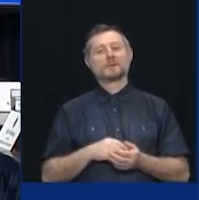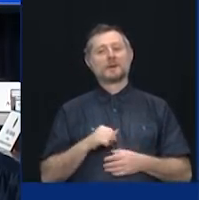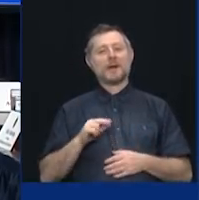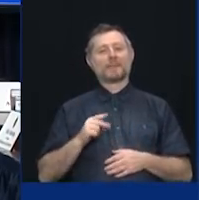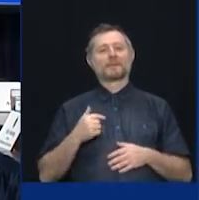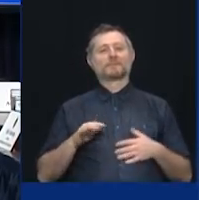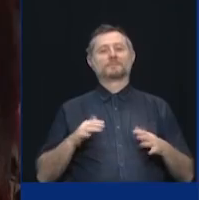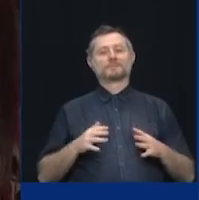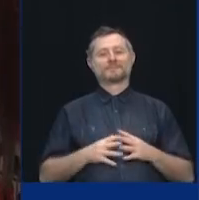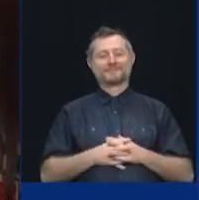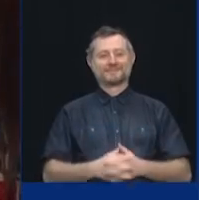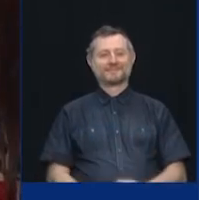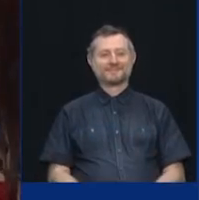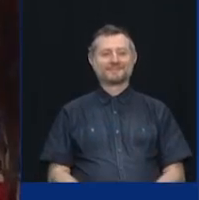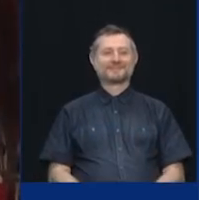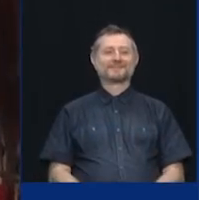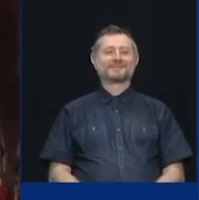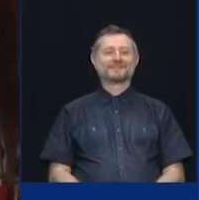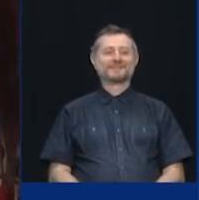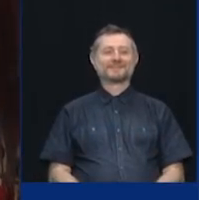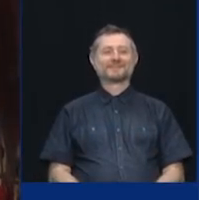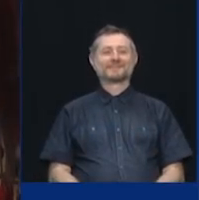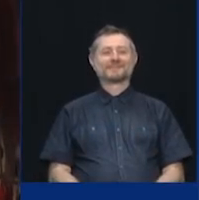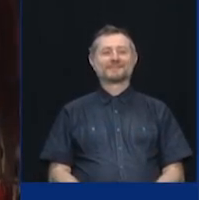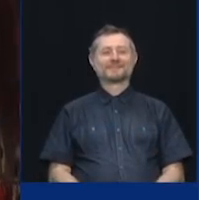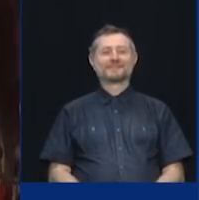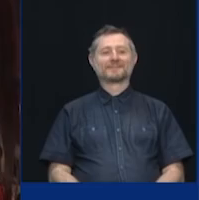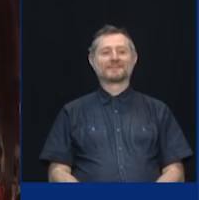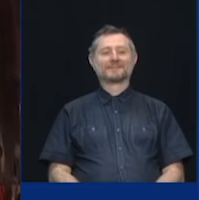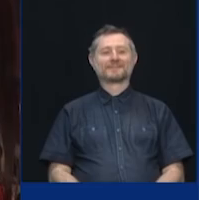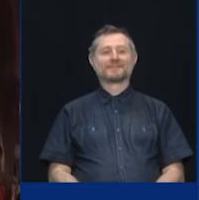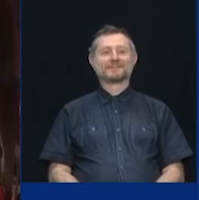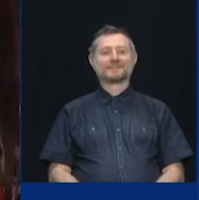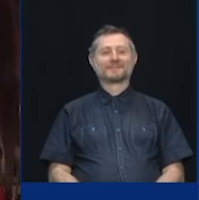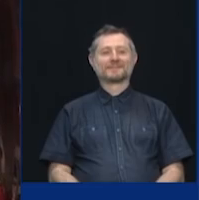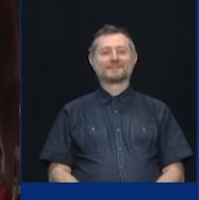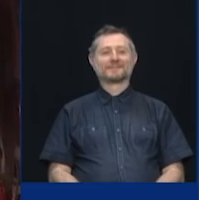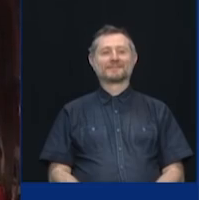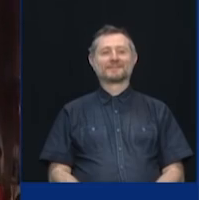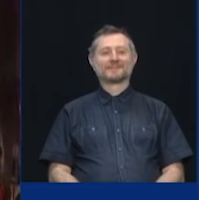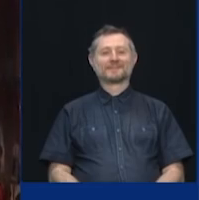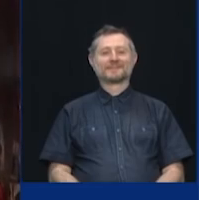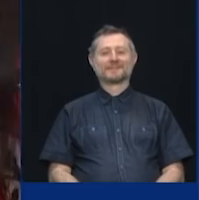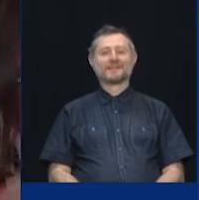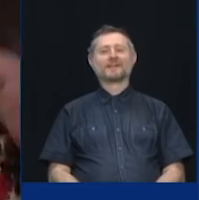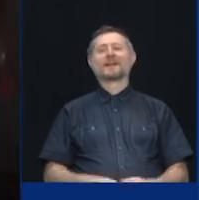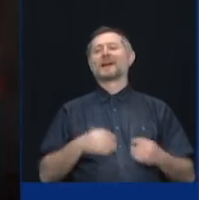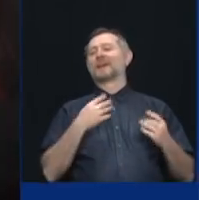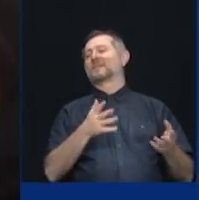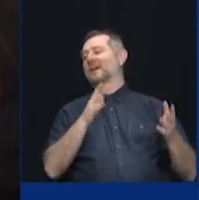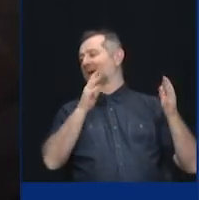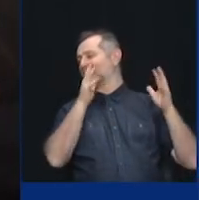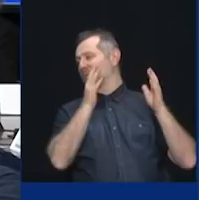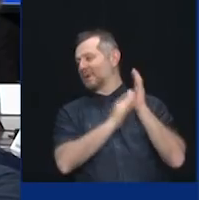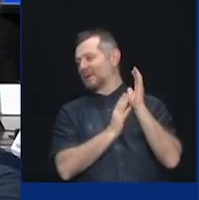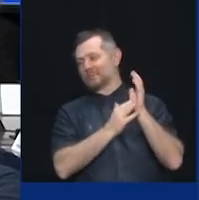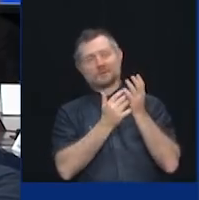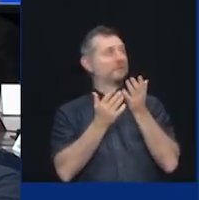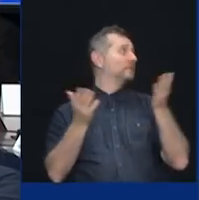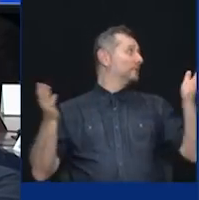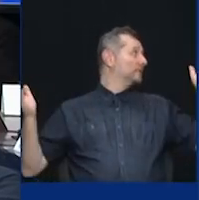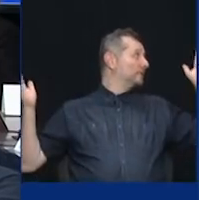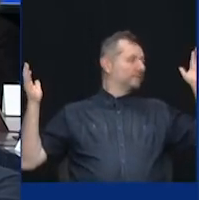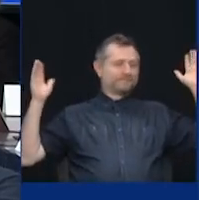go. Sir? Okay, one more. Thank you very much. Let's give them a round of applause.